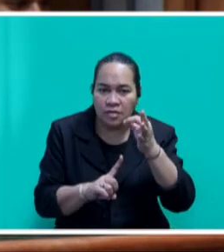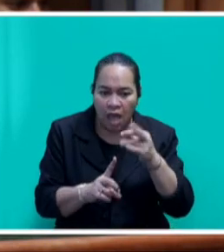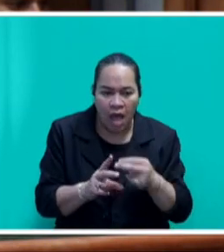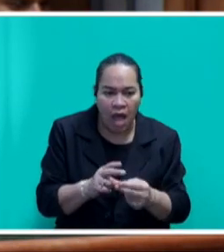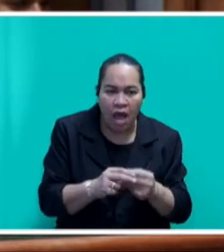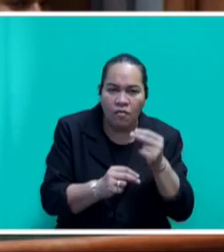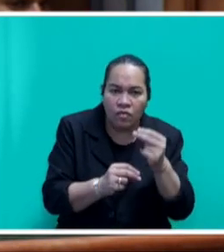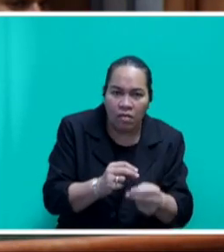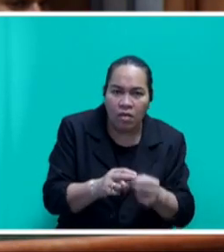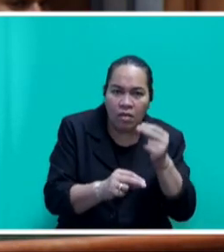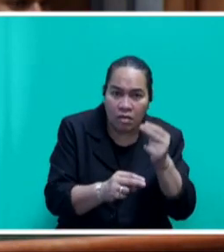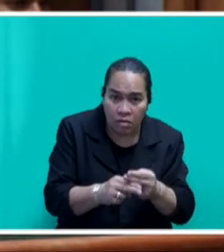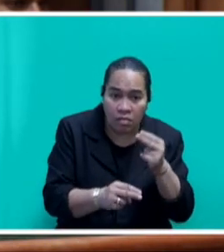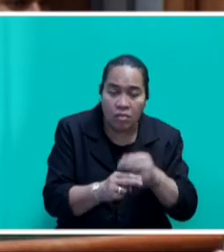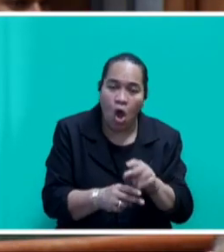Fiji.